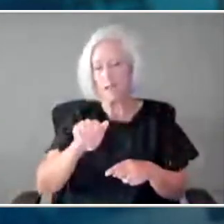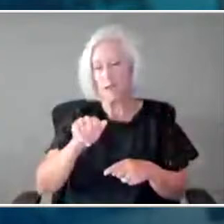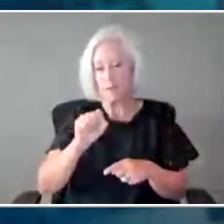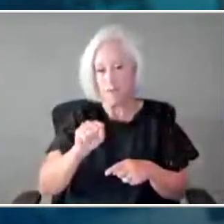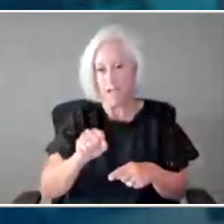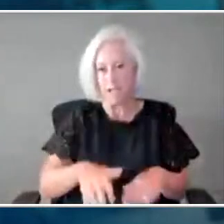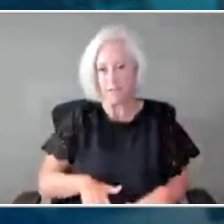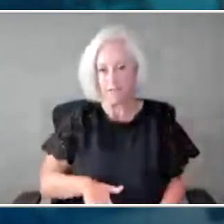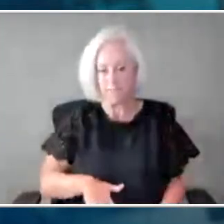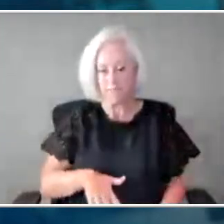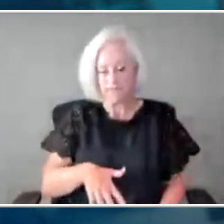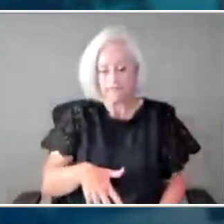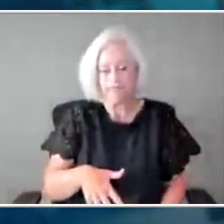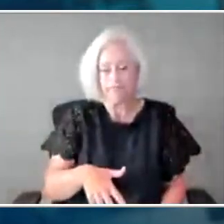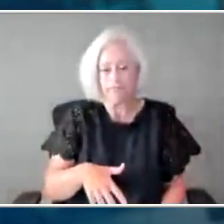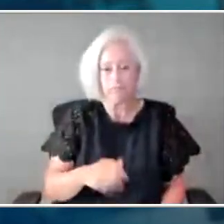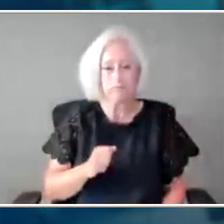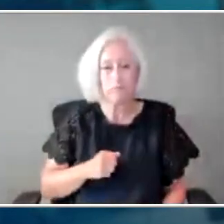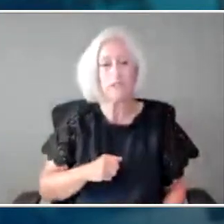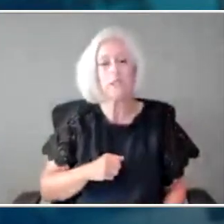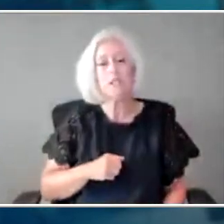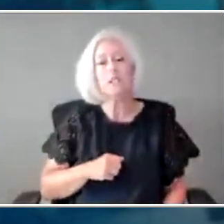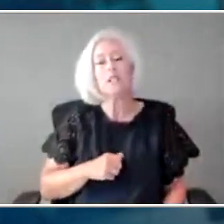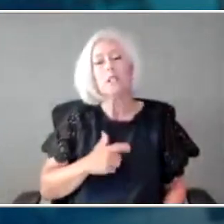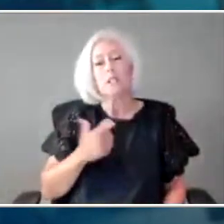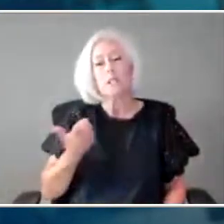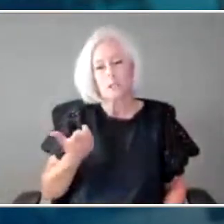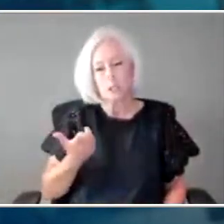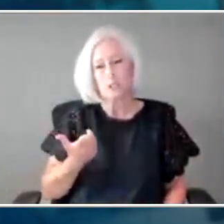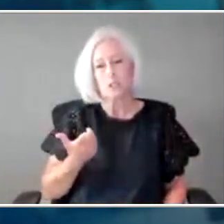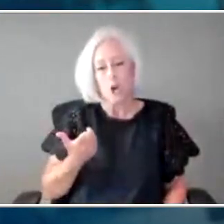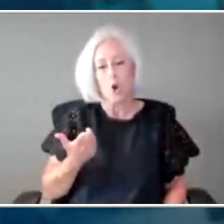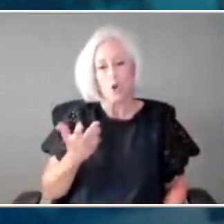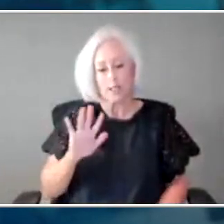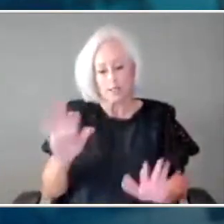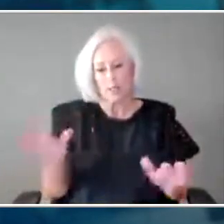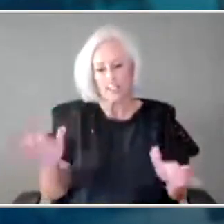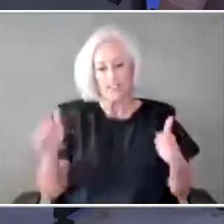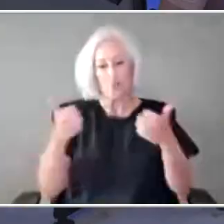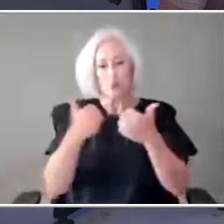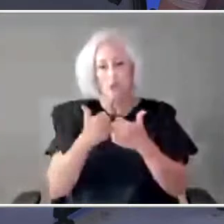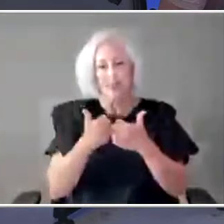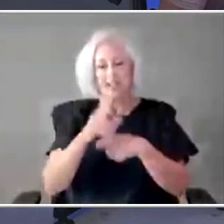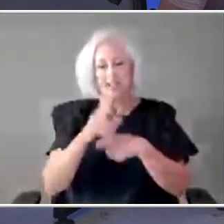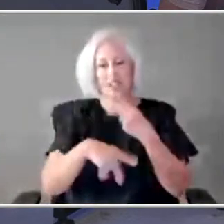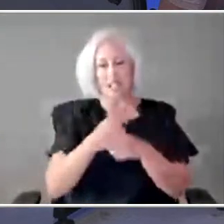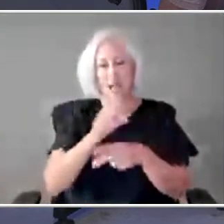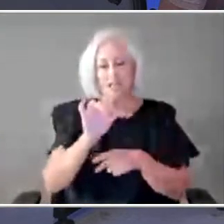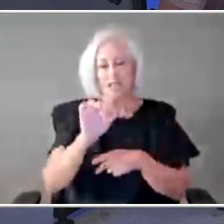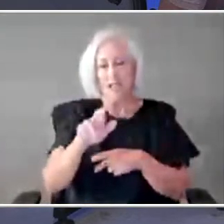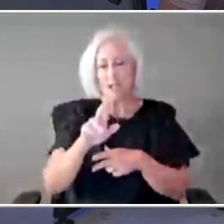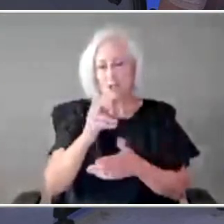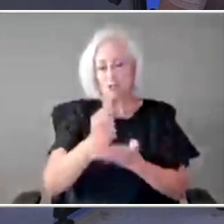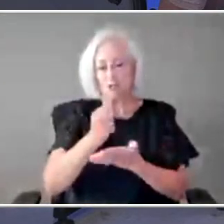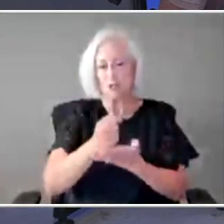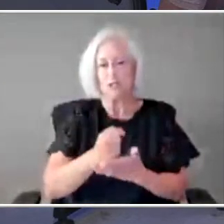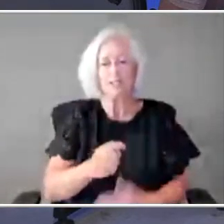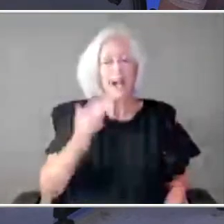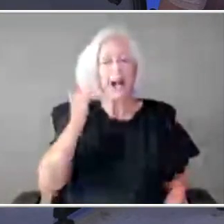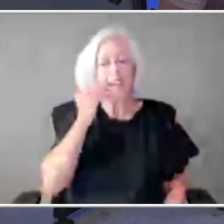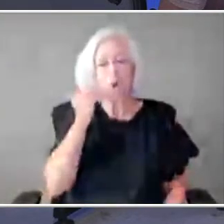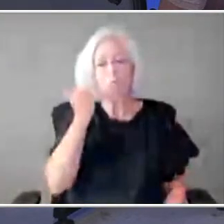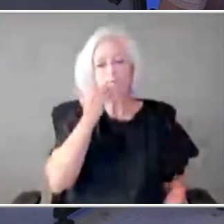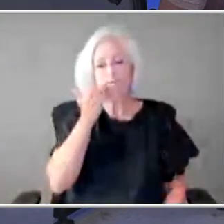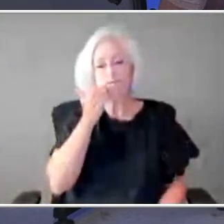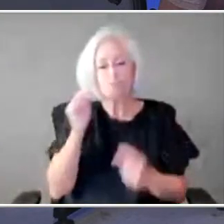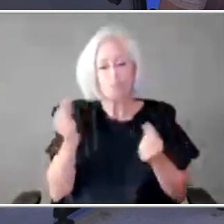abdomen. So it is definitely a challenging type of cancer to treat. Amy says, I know what menstrual pain feels like. Is